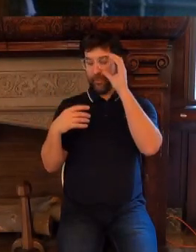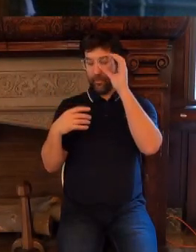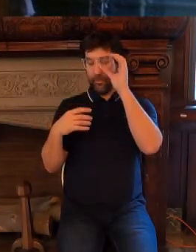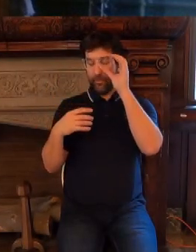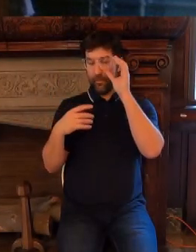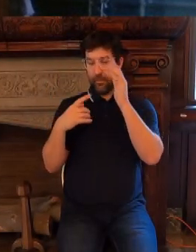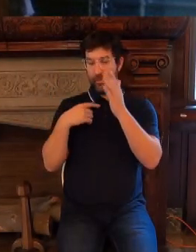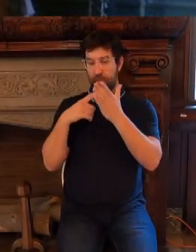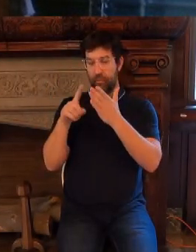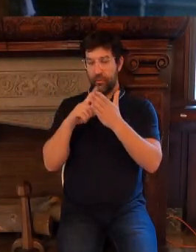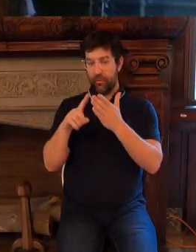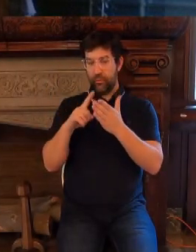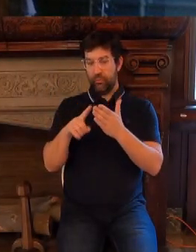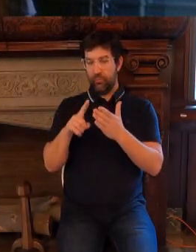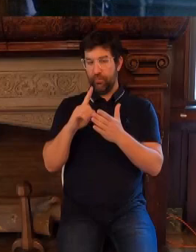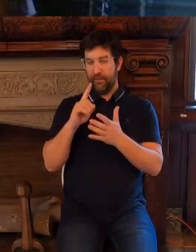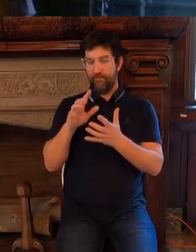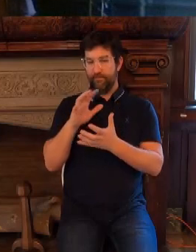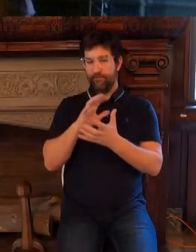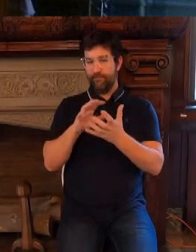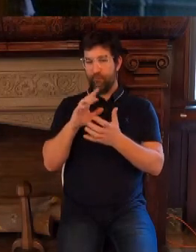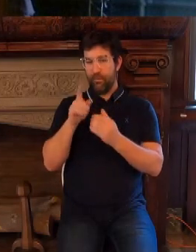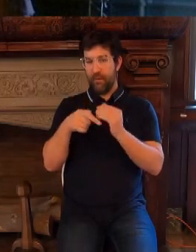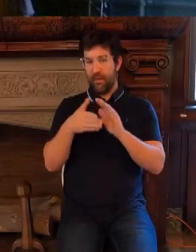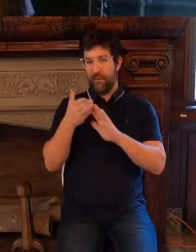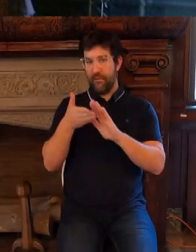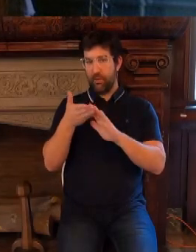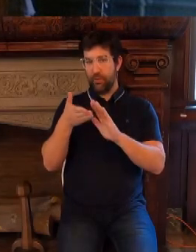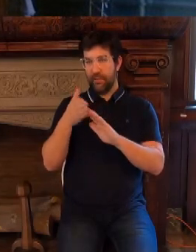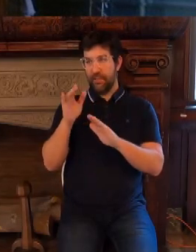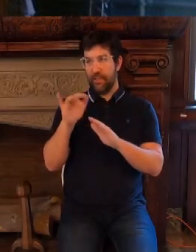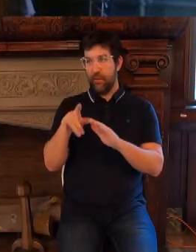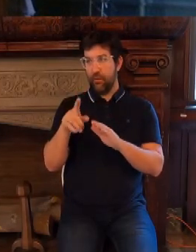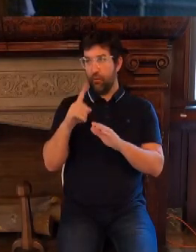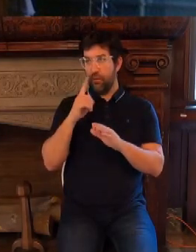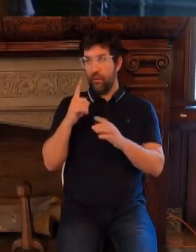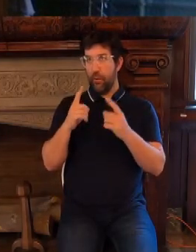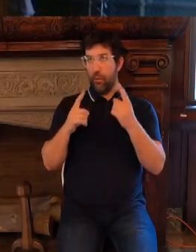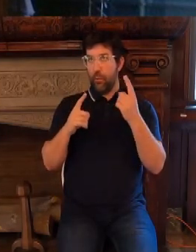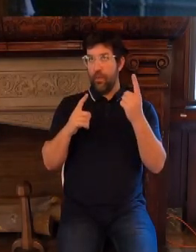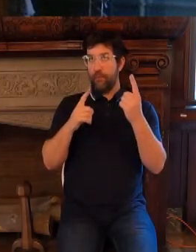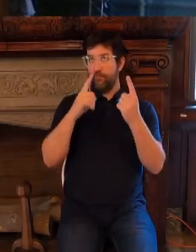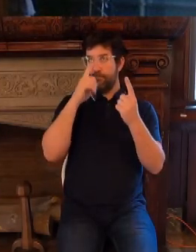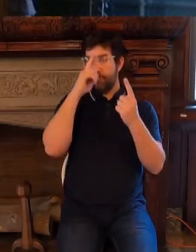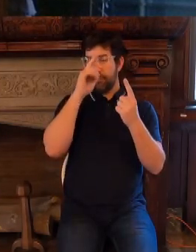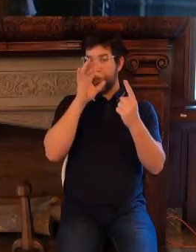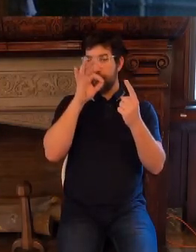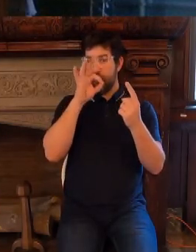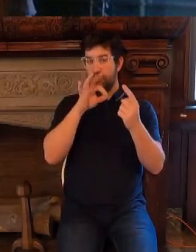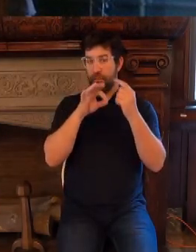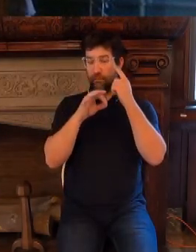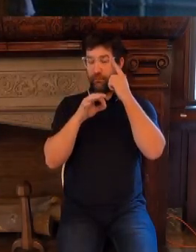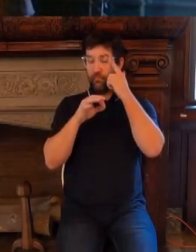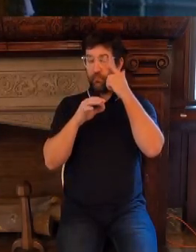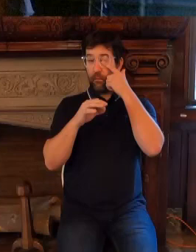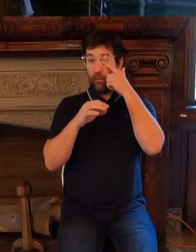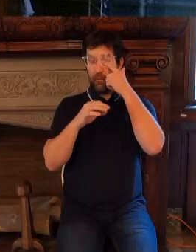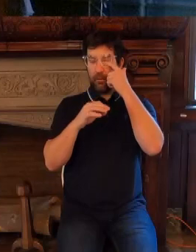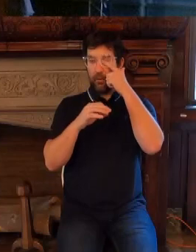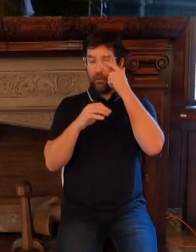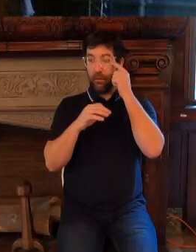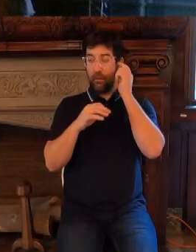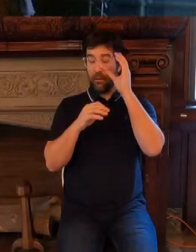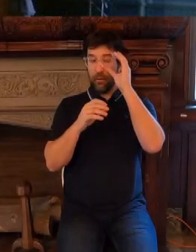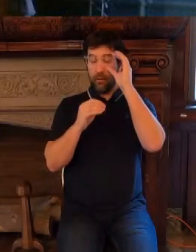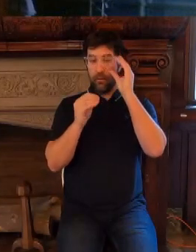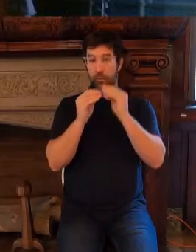the research is very mixed in terms of the efficacy. So on one hand, one part of my brain's like, this is perfect. The more people are segmented, the fewer,